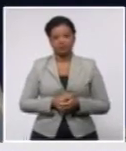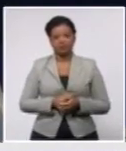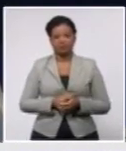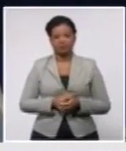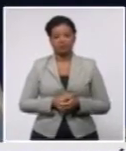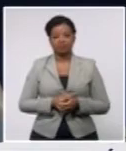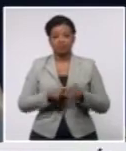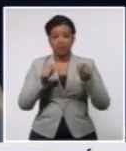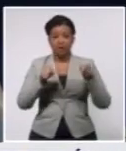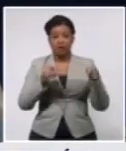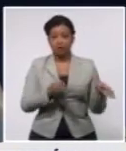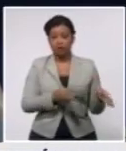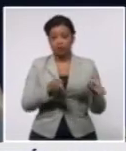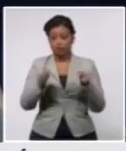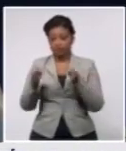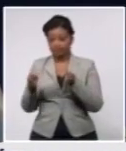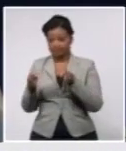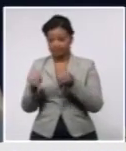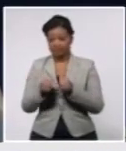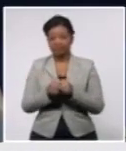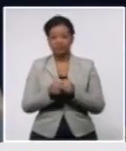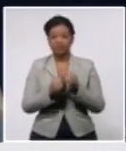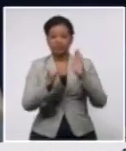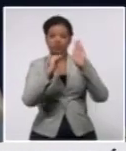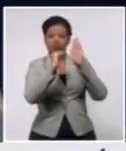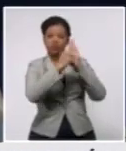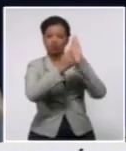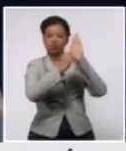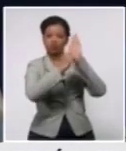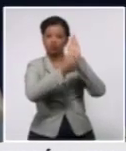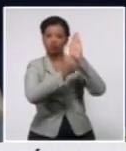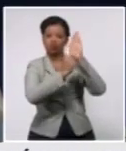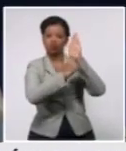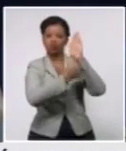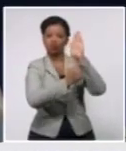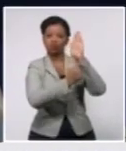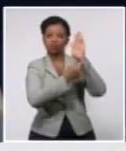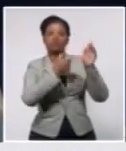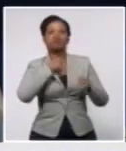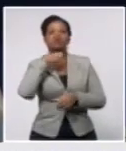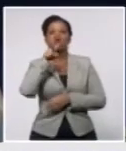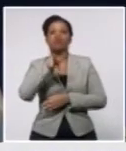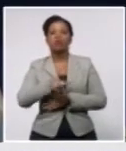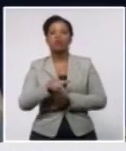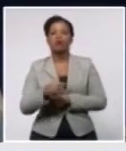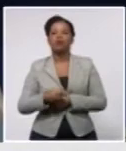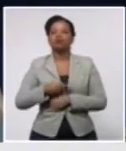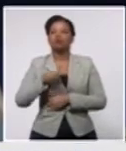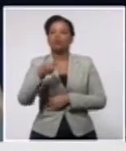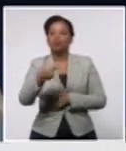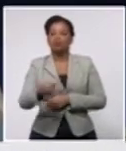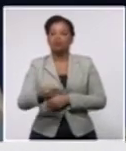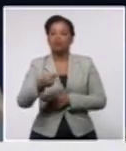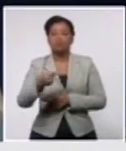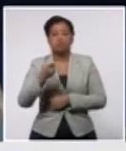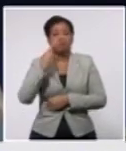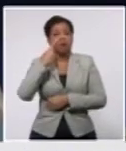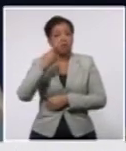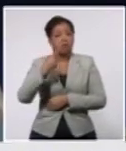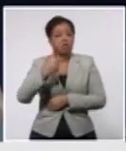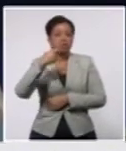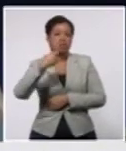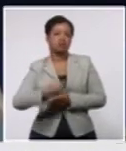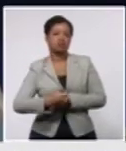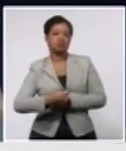Regarding the incidence rate of confirmed cases per 100,000 inhabitants, Cuba admits it is up to 1 for the first phase.